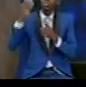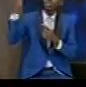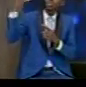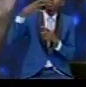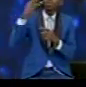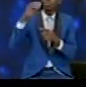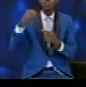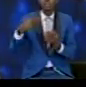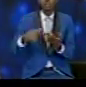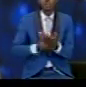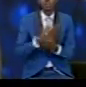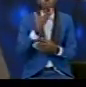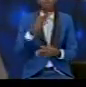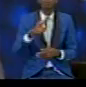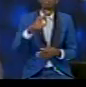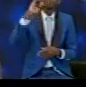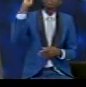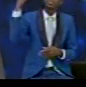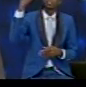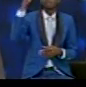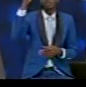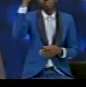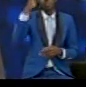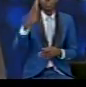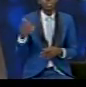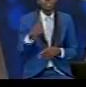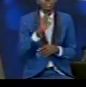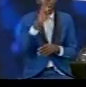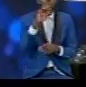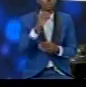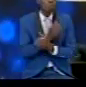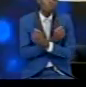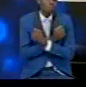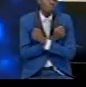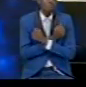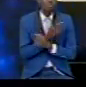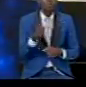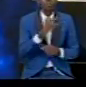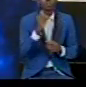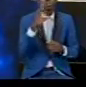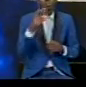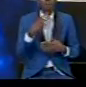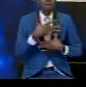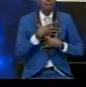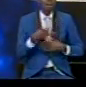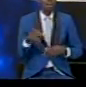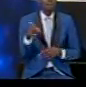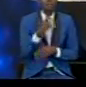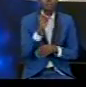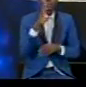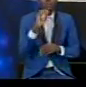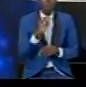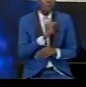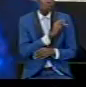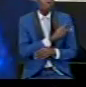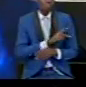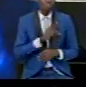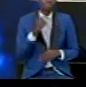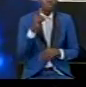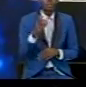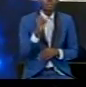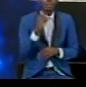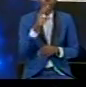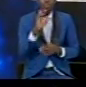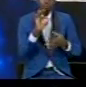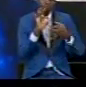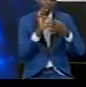of God. They so loved him. They so liked him. They so appreciated him. They were so glued